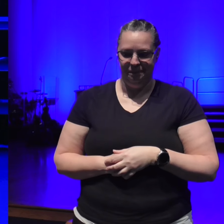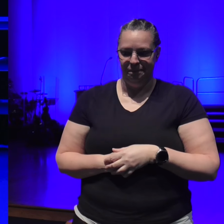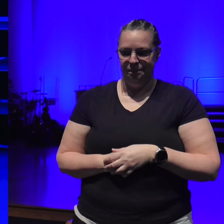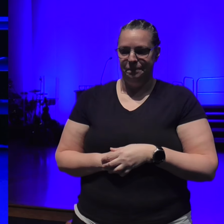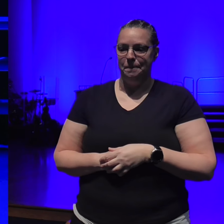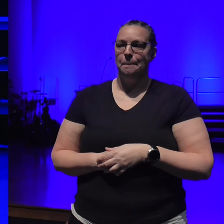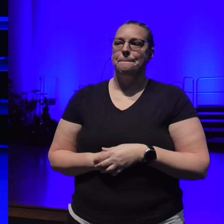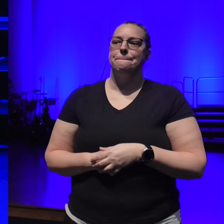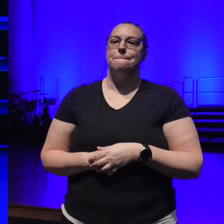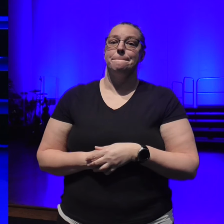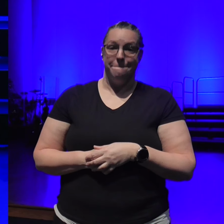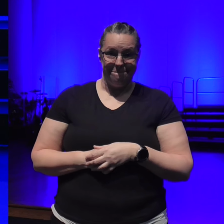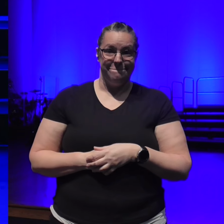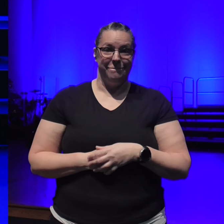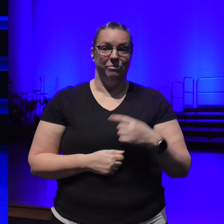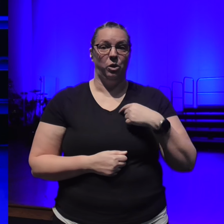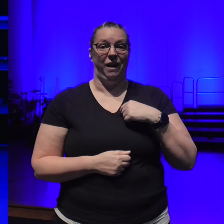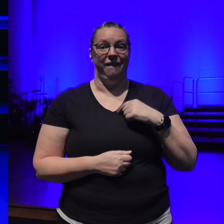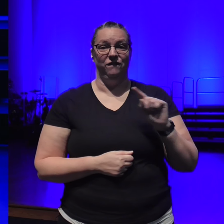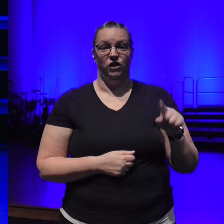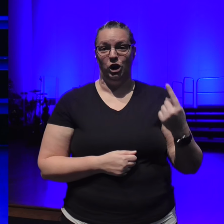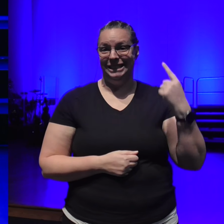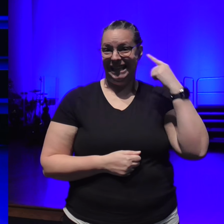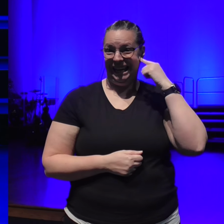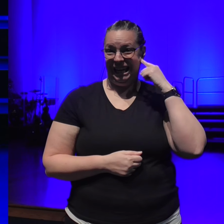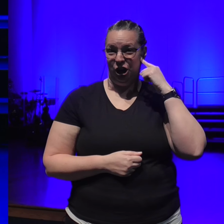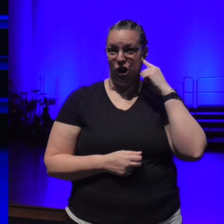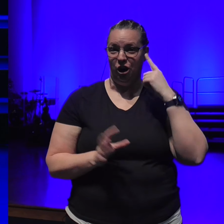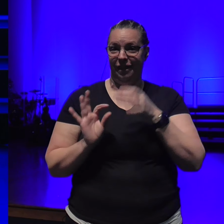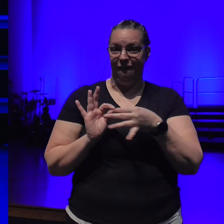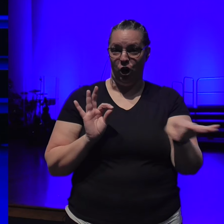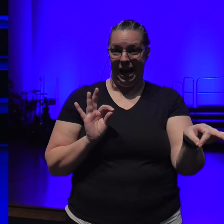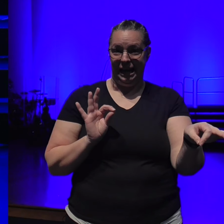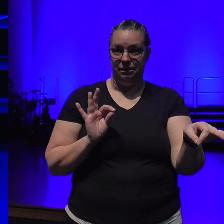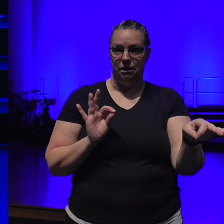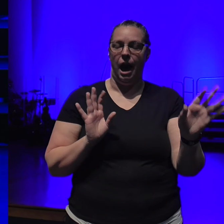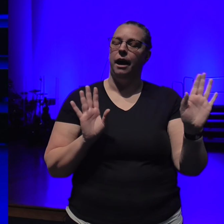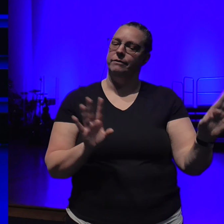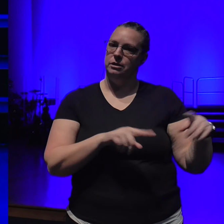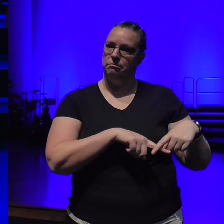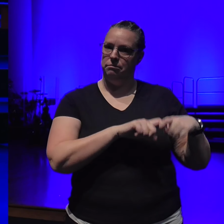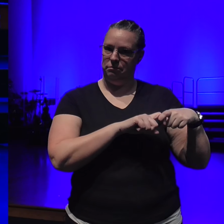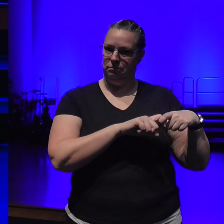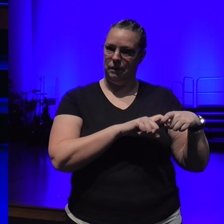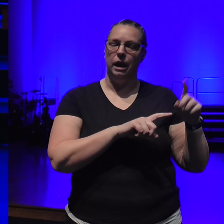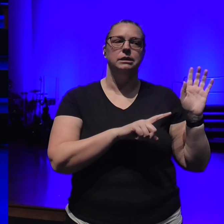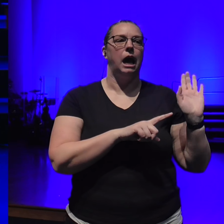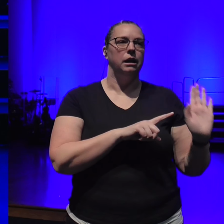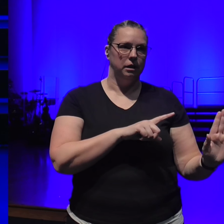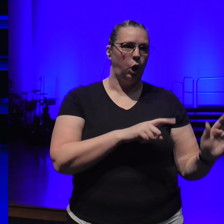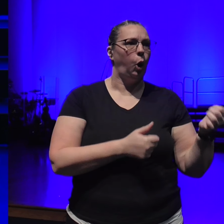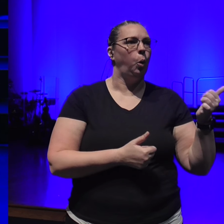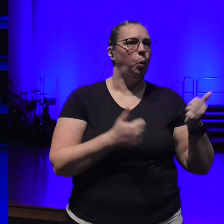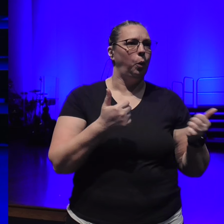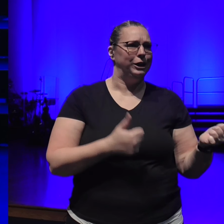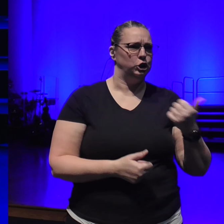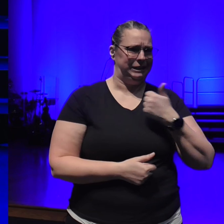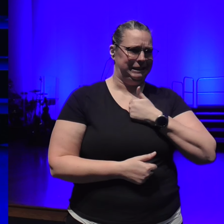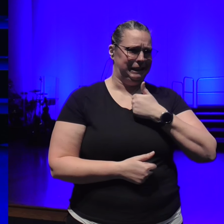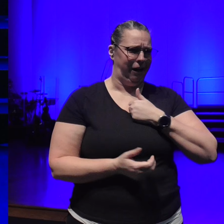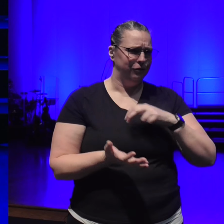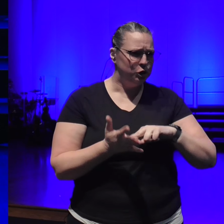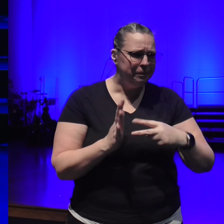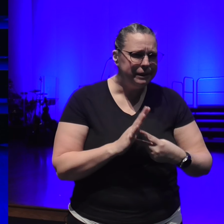yourself. And when I first hear that phrase, I have to pause and check with myself and say, well, which self are we referring to?